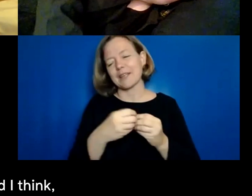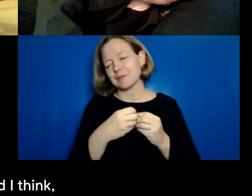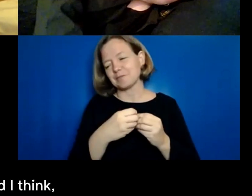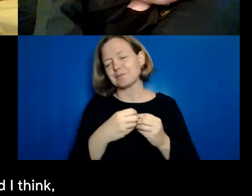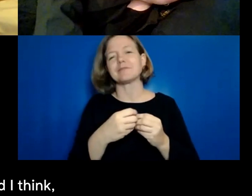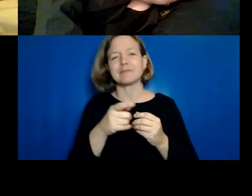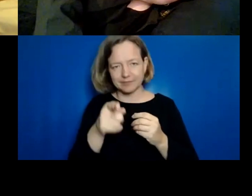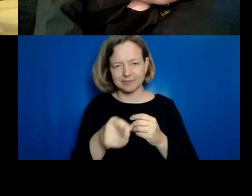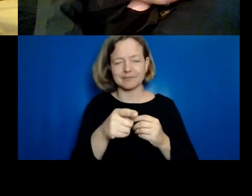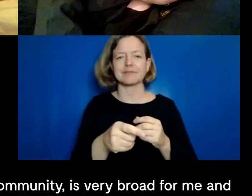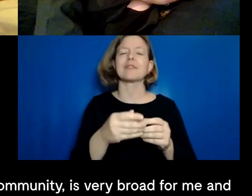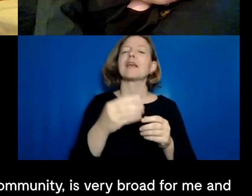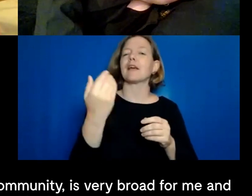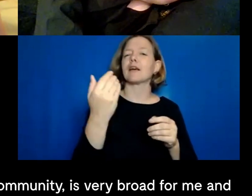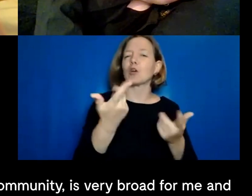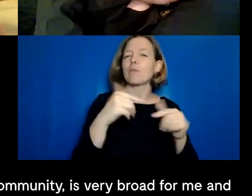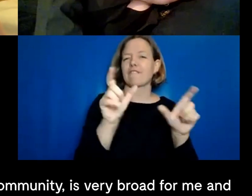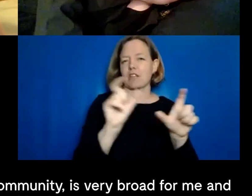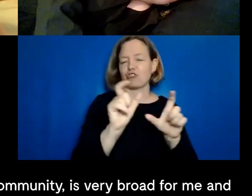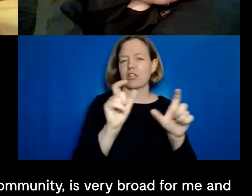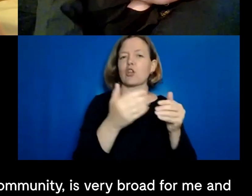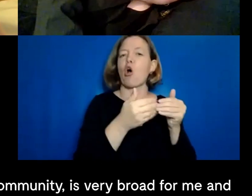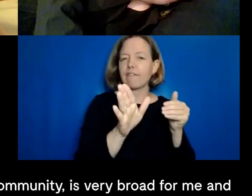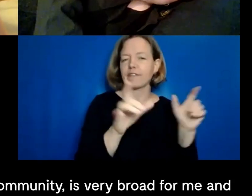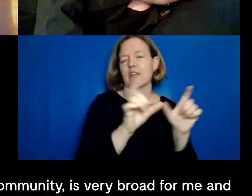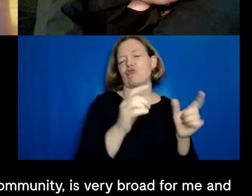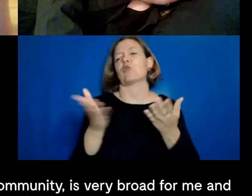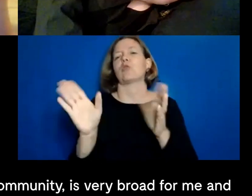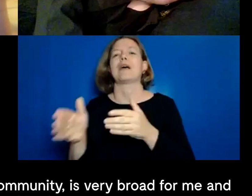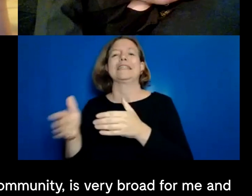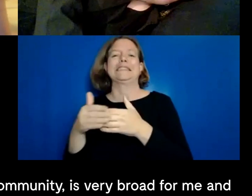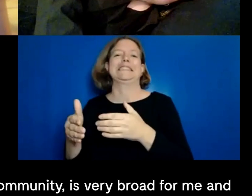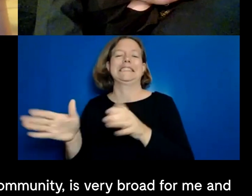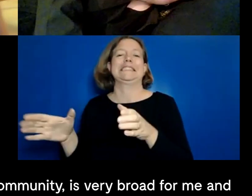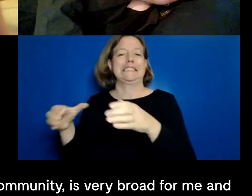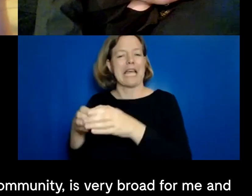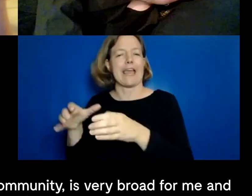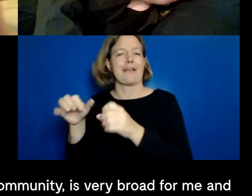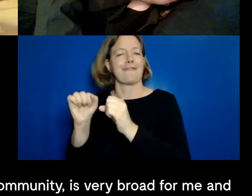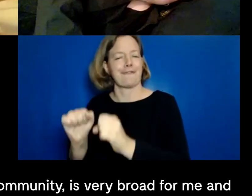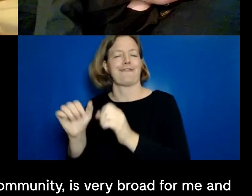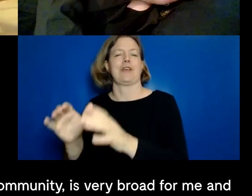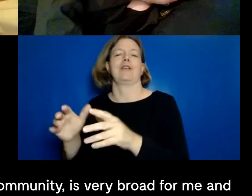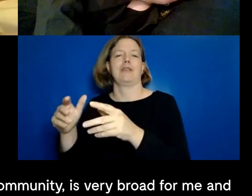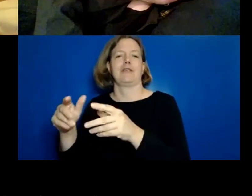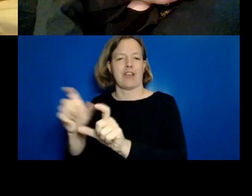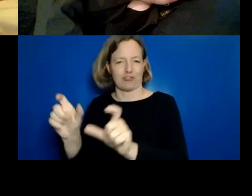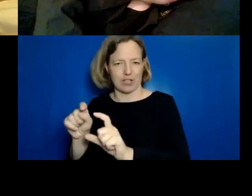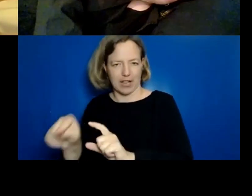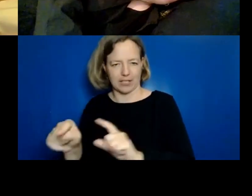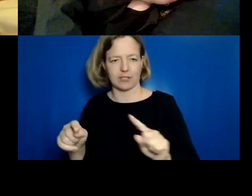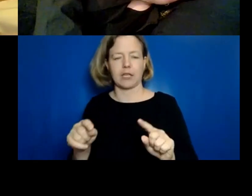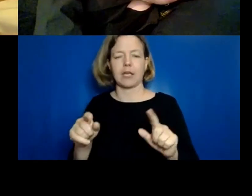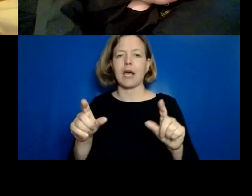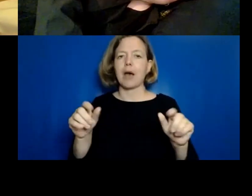safer and public spaces. When I talk about disability community, it's very broad for me, and it's fluid and it changes. It's not